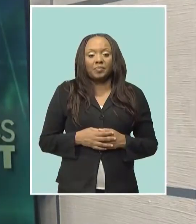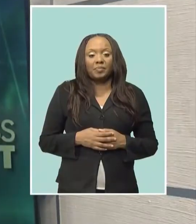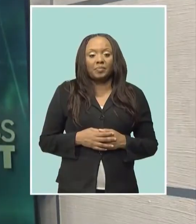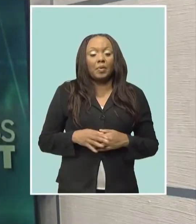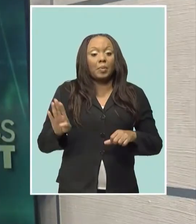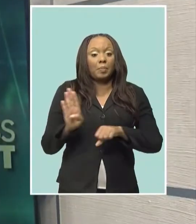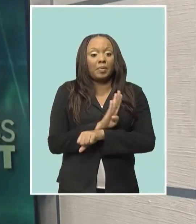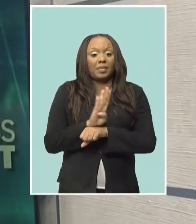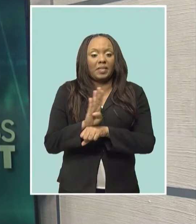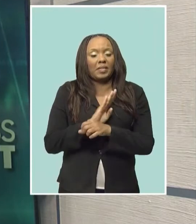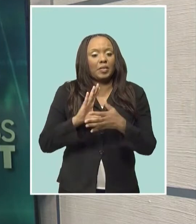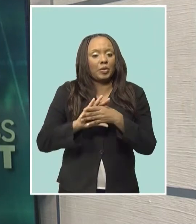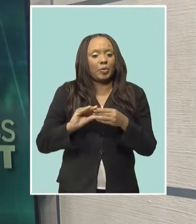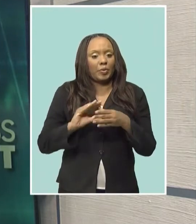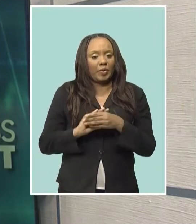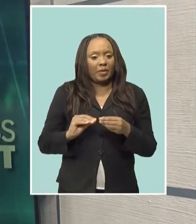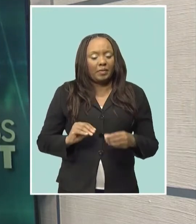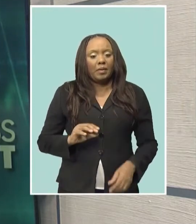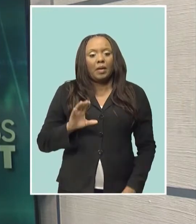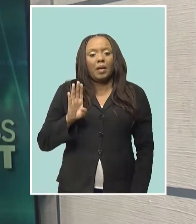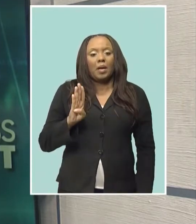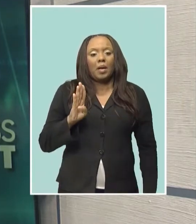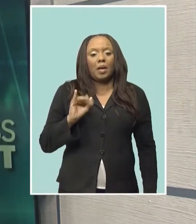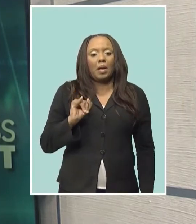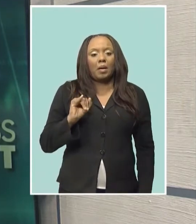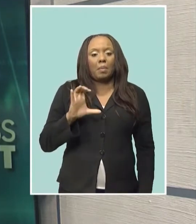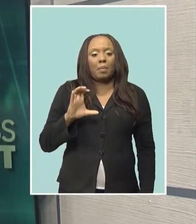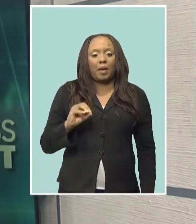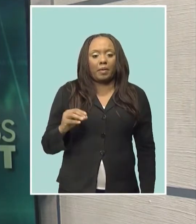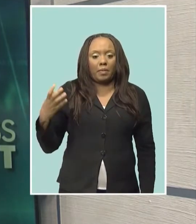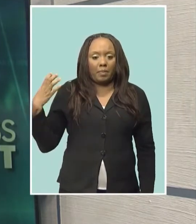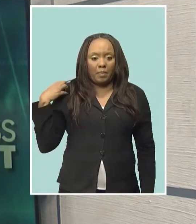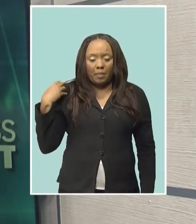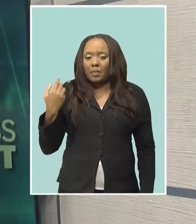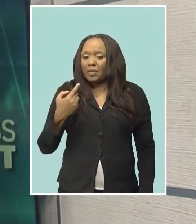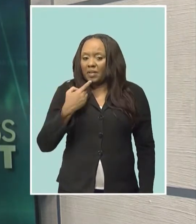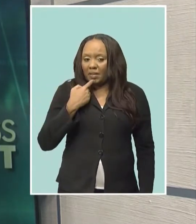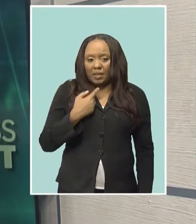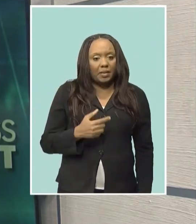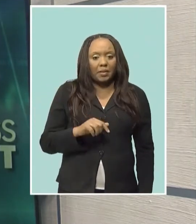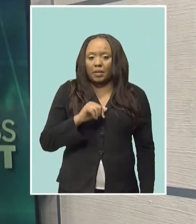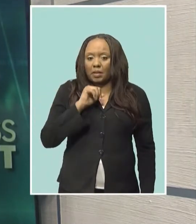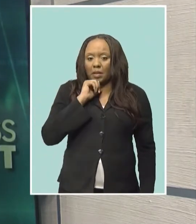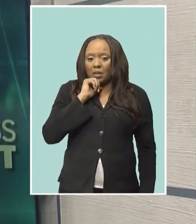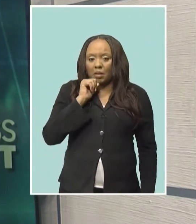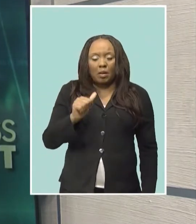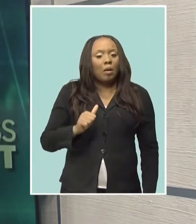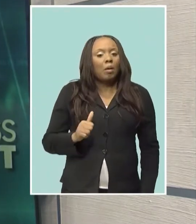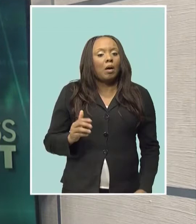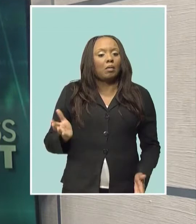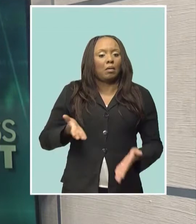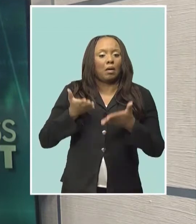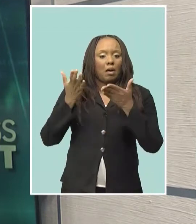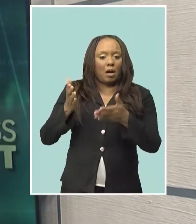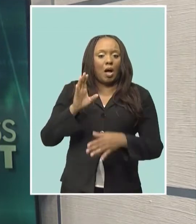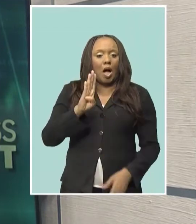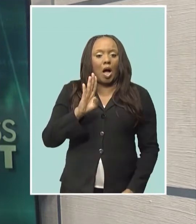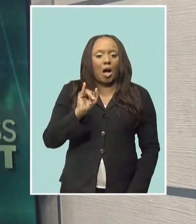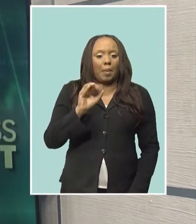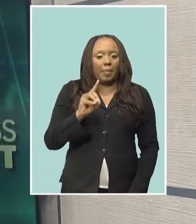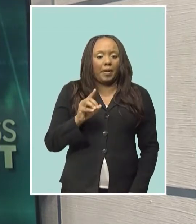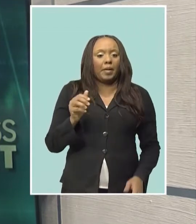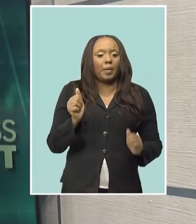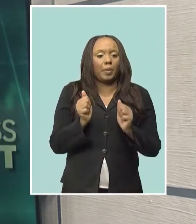In business tonight, BICO's Executive Chairman Edwin Thurwell says the company does not intend to refile a bid with the Fair